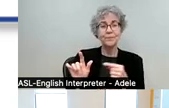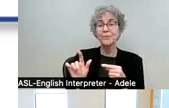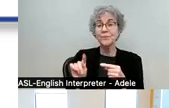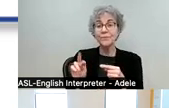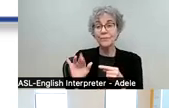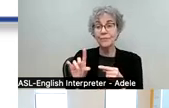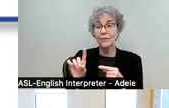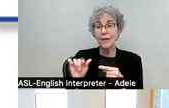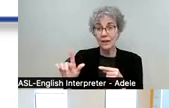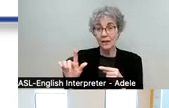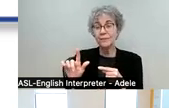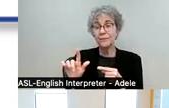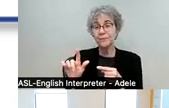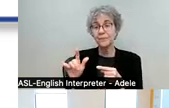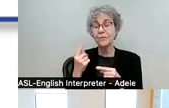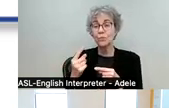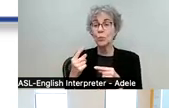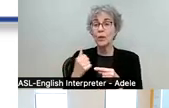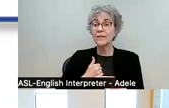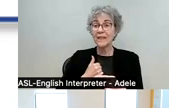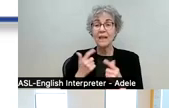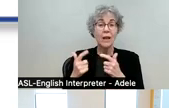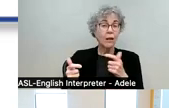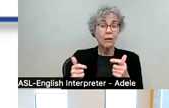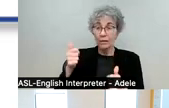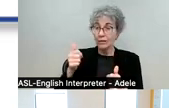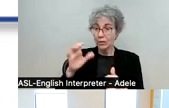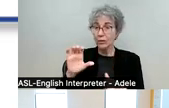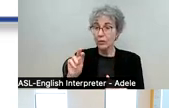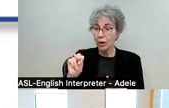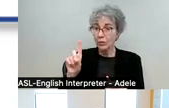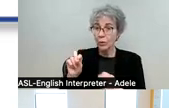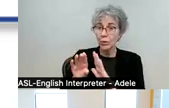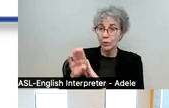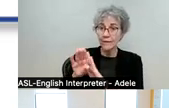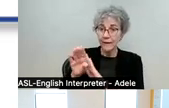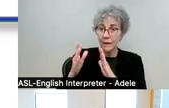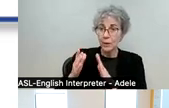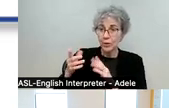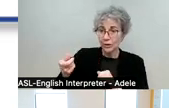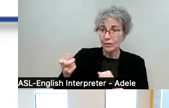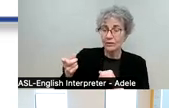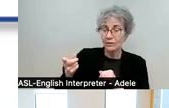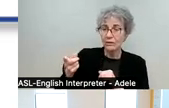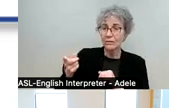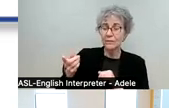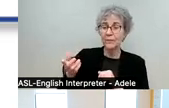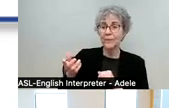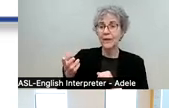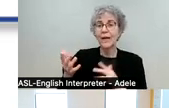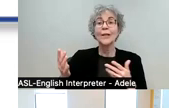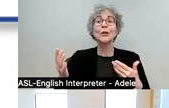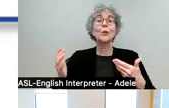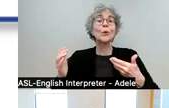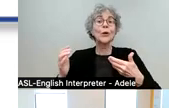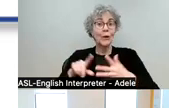of Canada's largest condo developers. And we're entering into